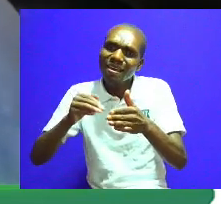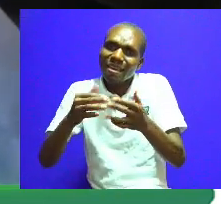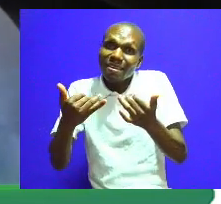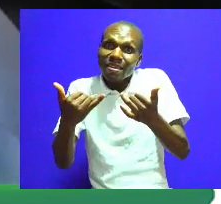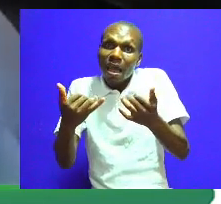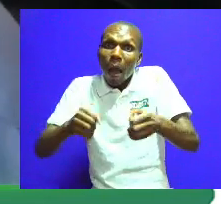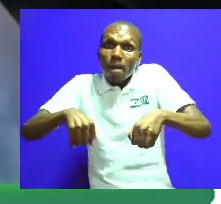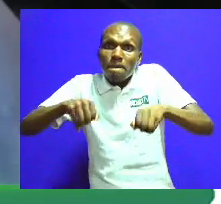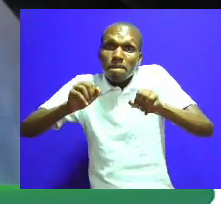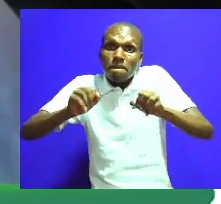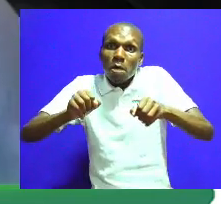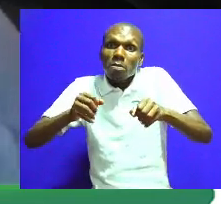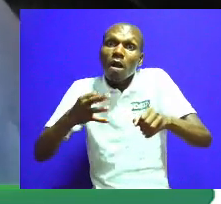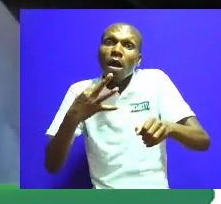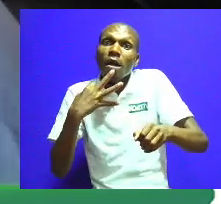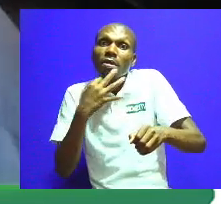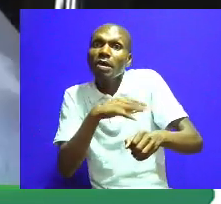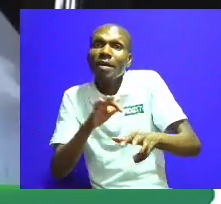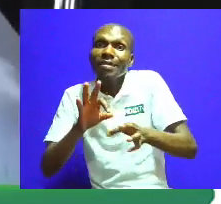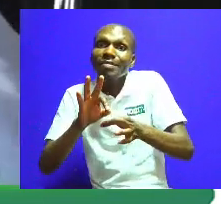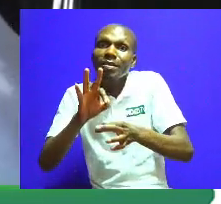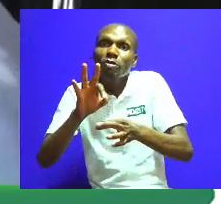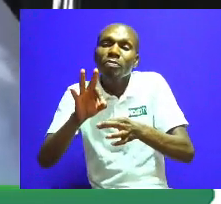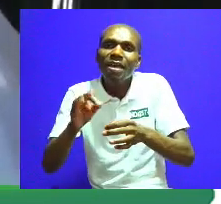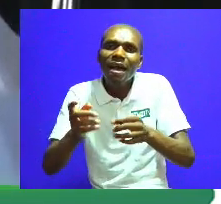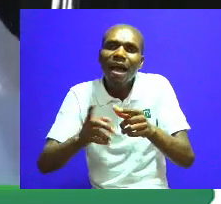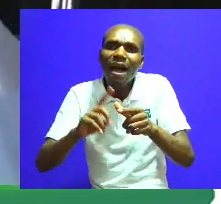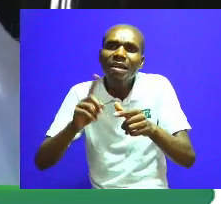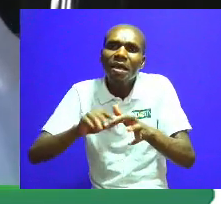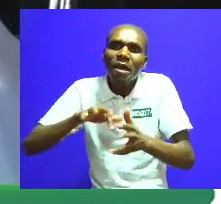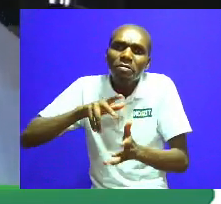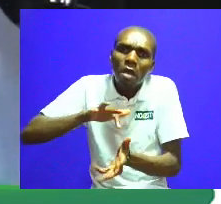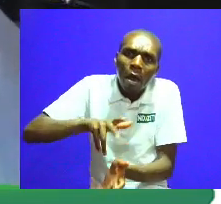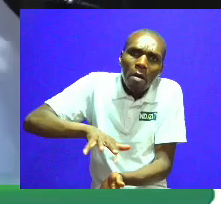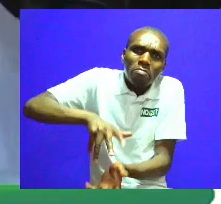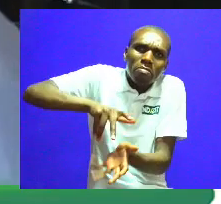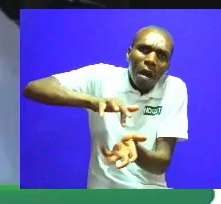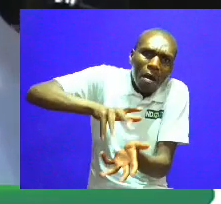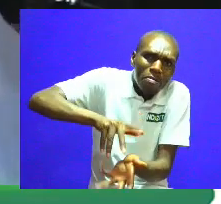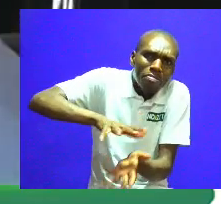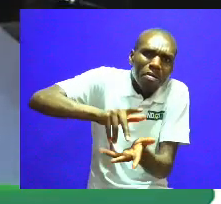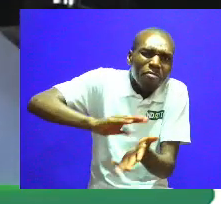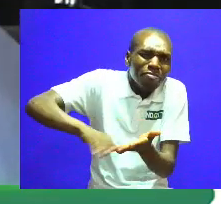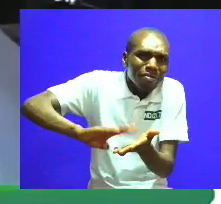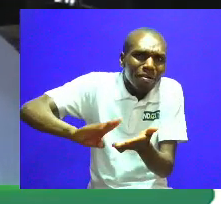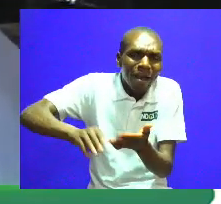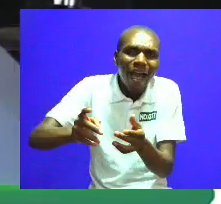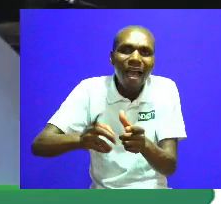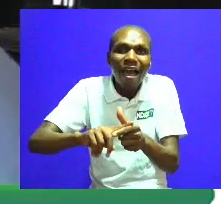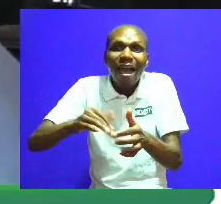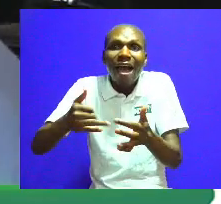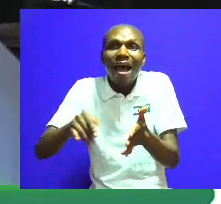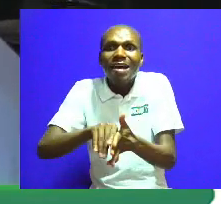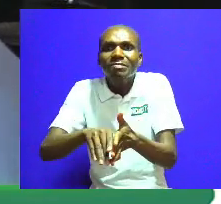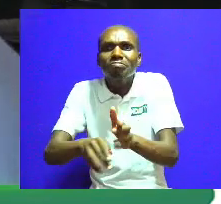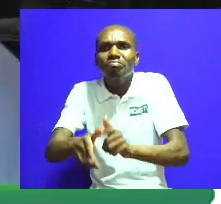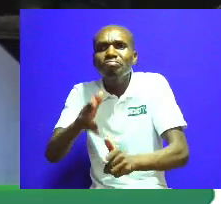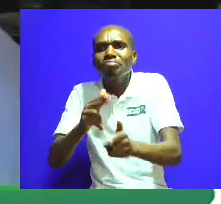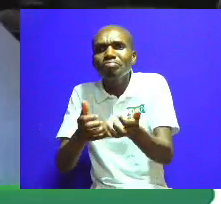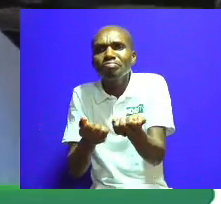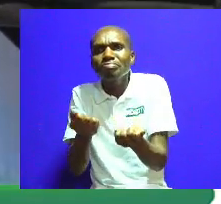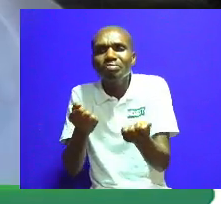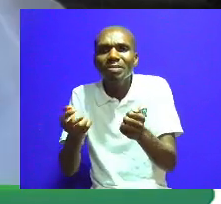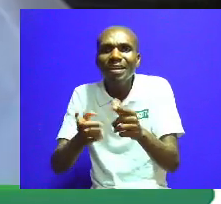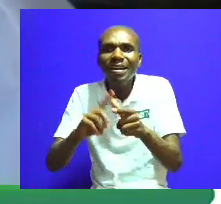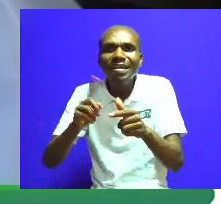supposed to go for 300 kilometers when it's 100%. Ukiwa kwa mteremko inajicharge, so the tires inatumika kama motor,